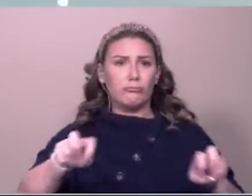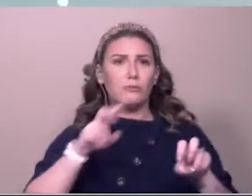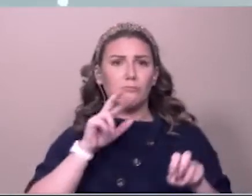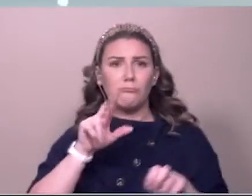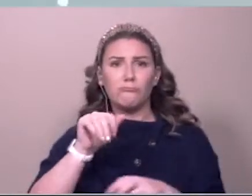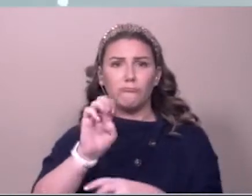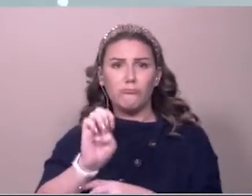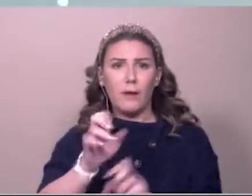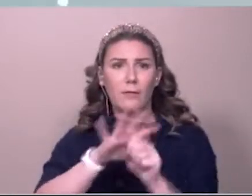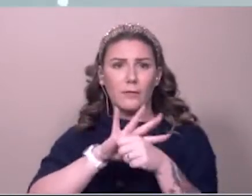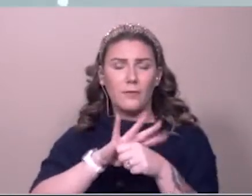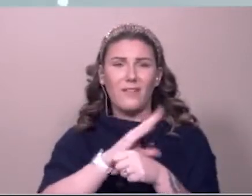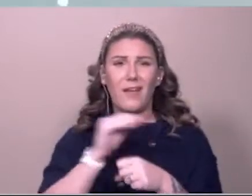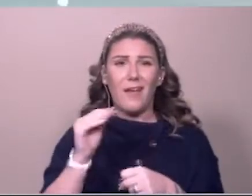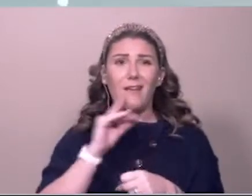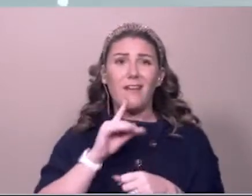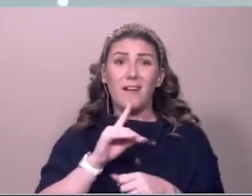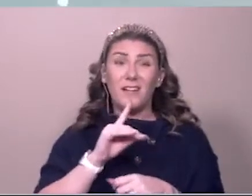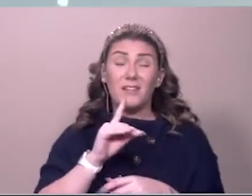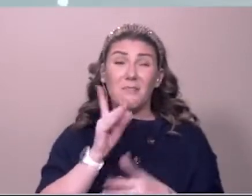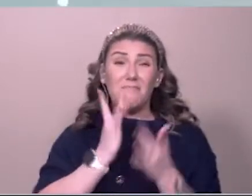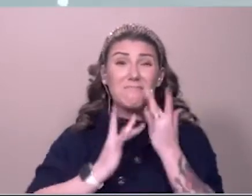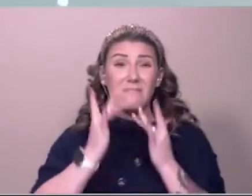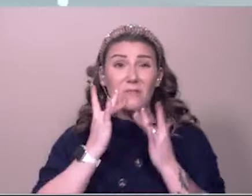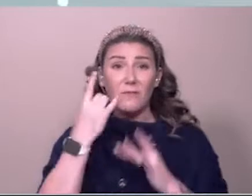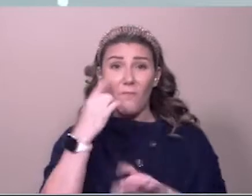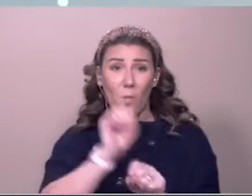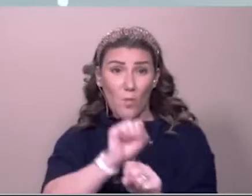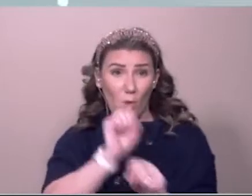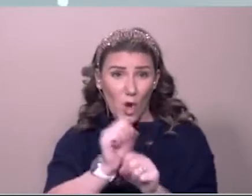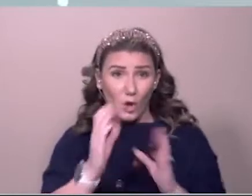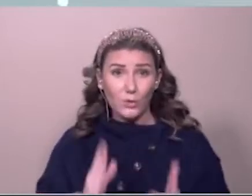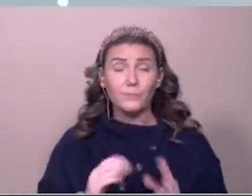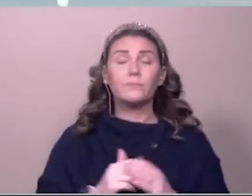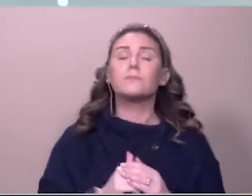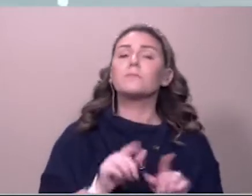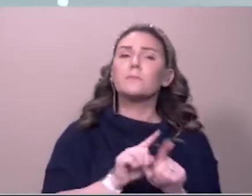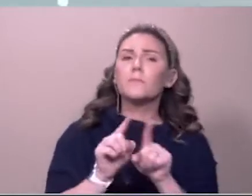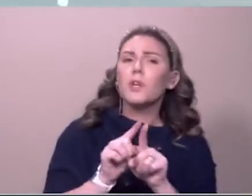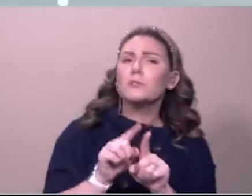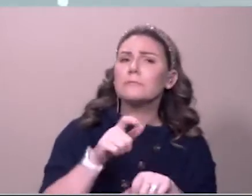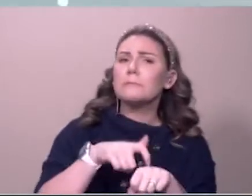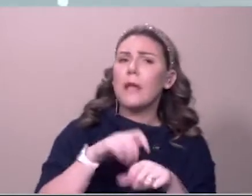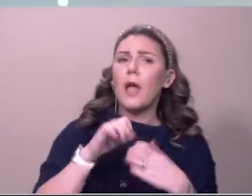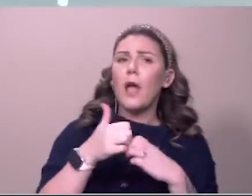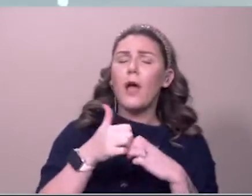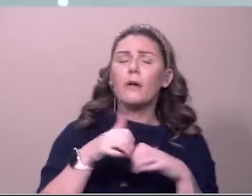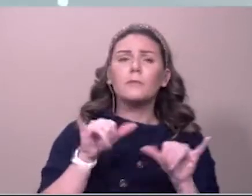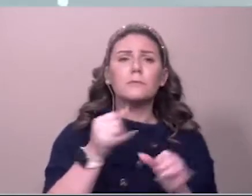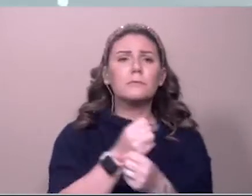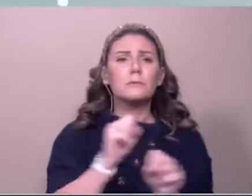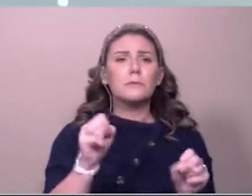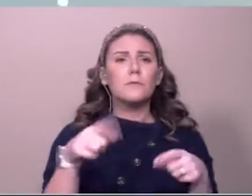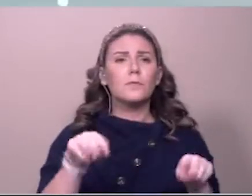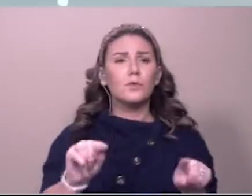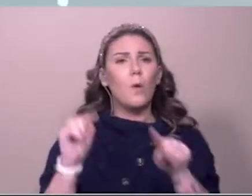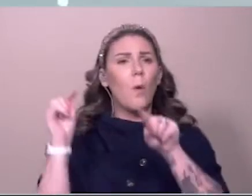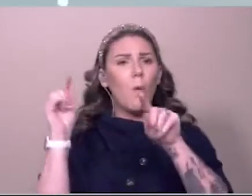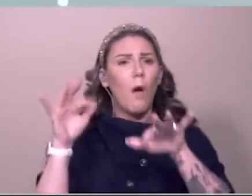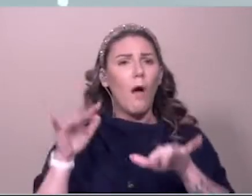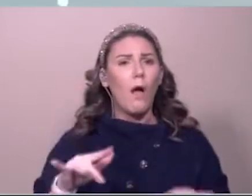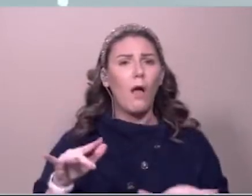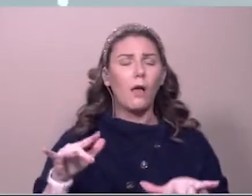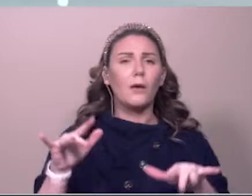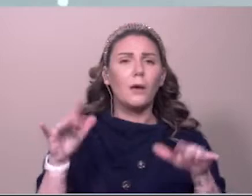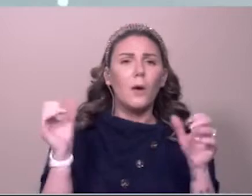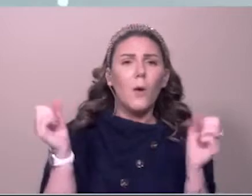depleted workforce. We'll also spend a little time talking about how to stay safe in this winter storm, because you want to avoid a trip to